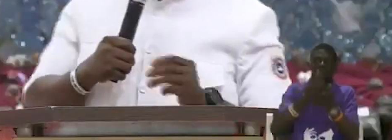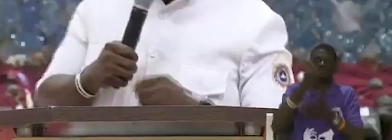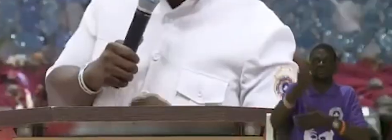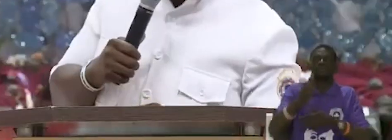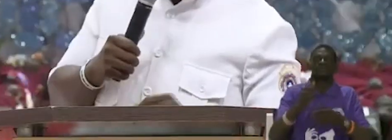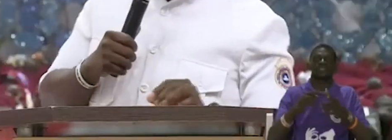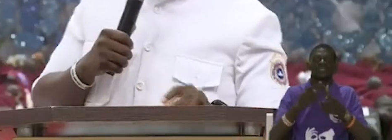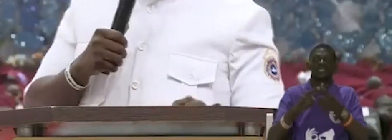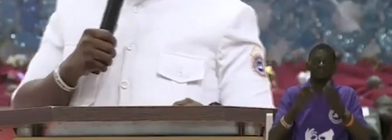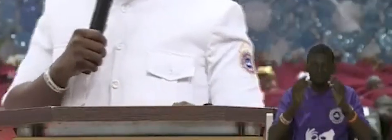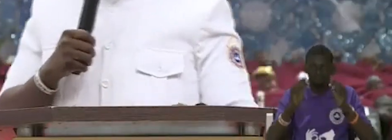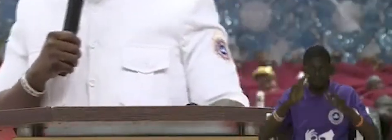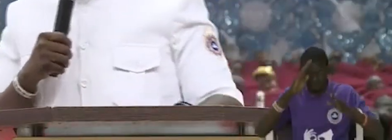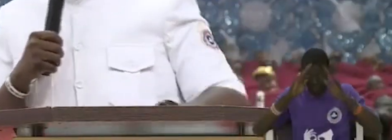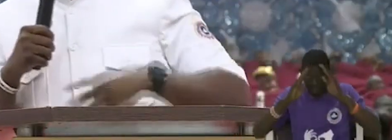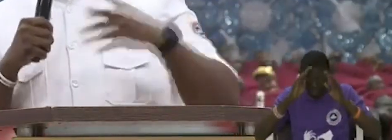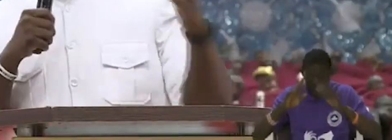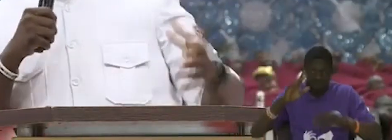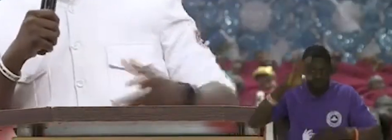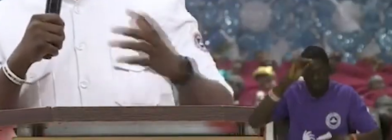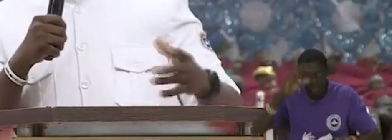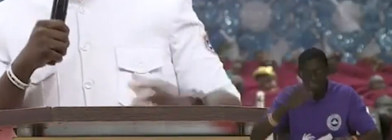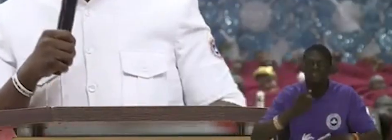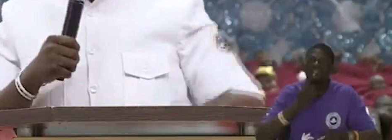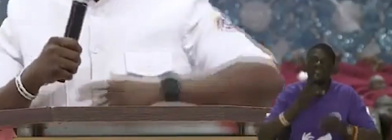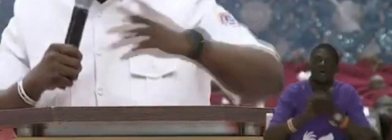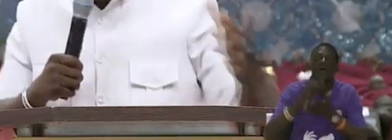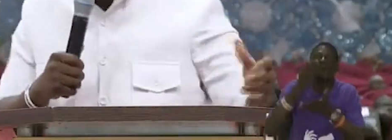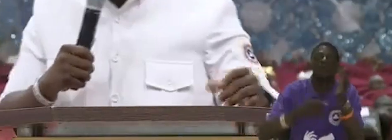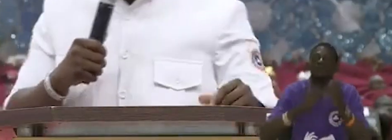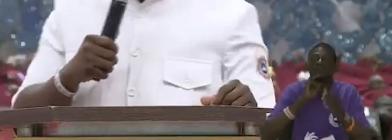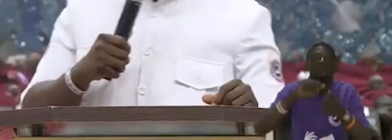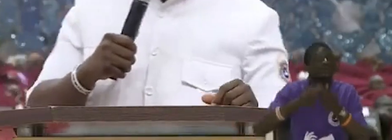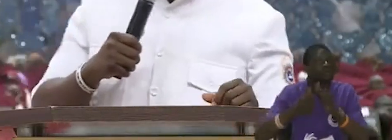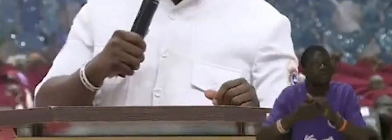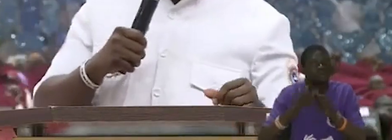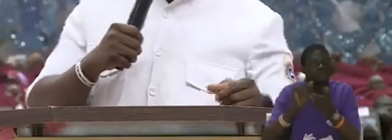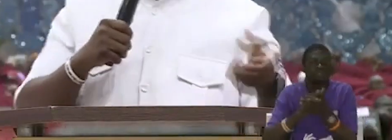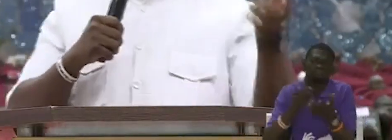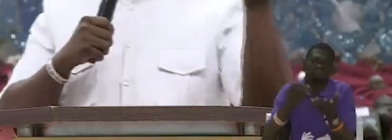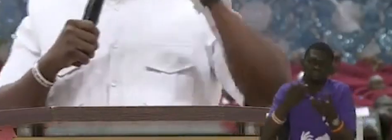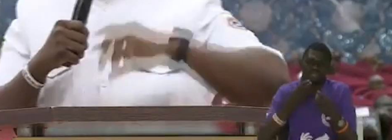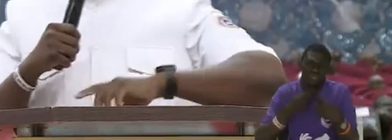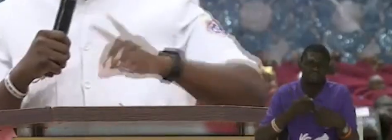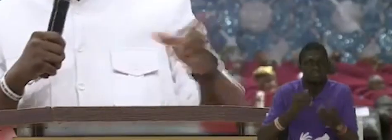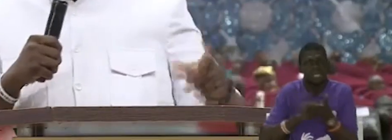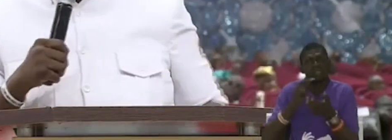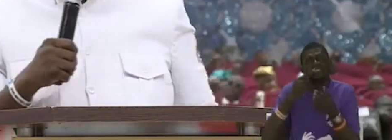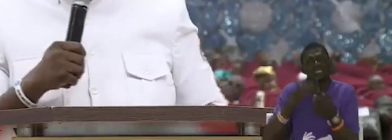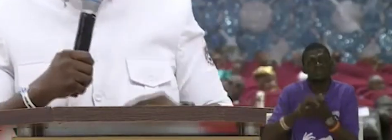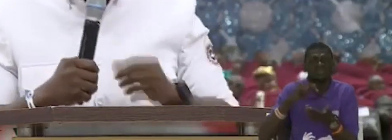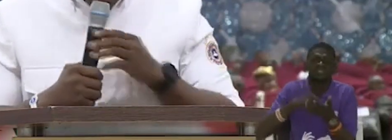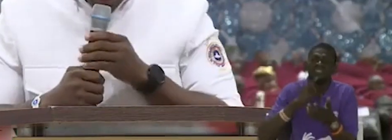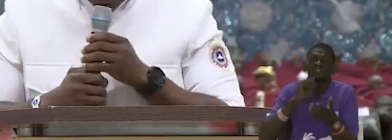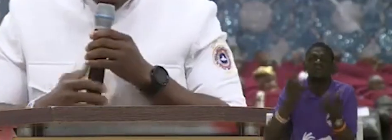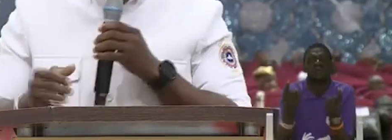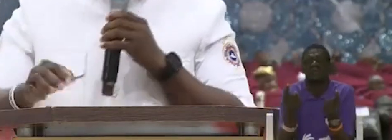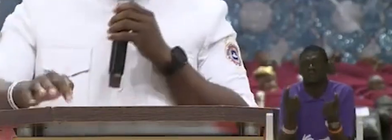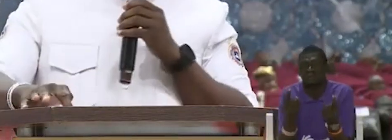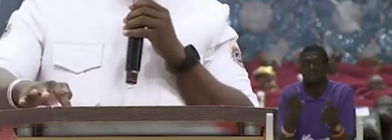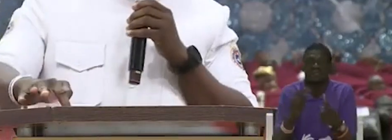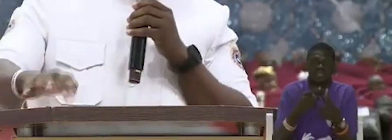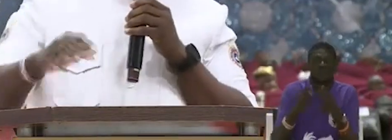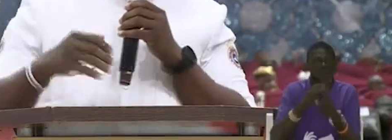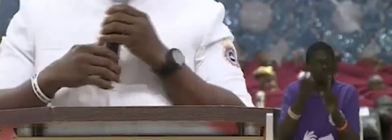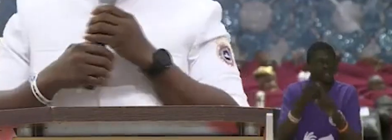And then he greeted the man, and the man asked him, what is your problem? He laid down his issues, and the man told him, this is what to do. So when